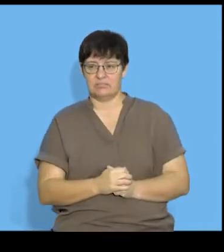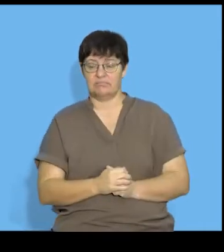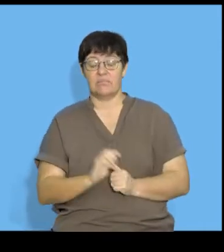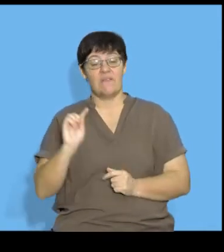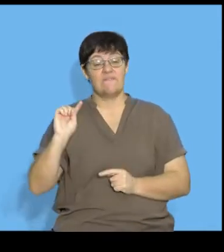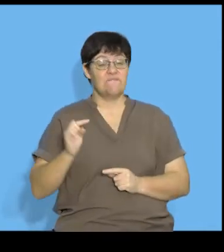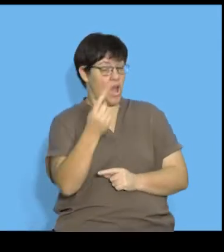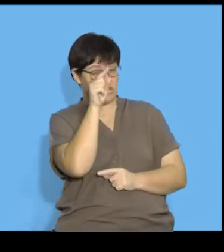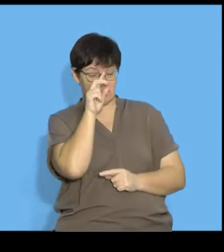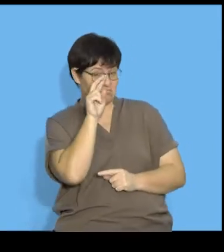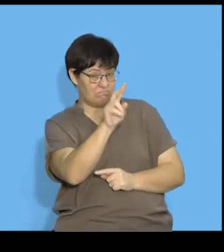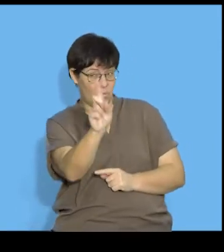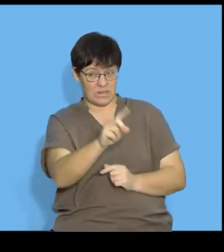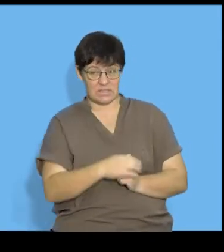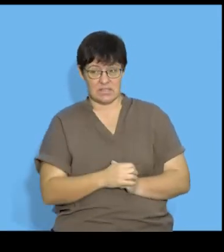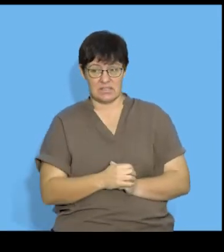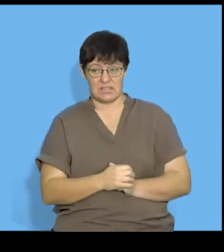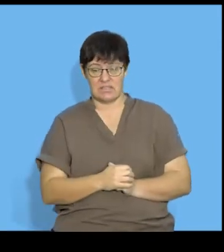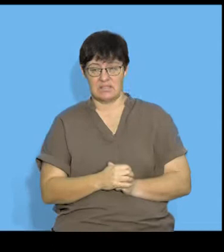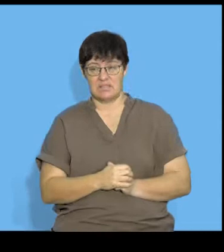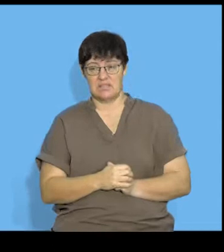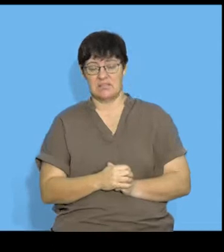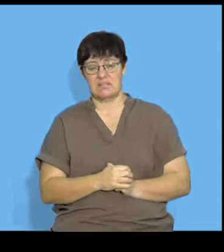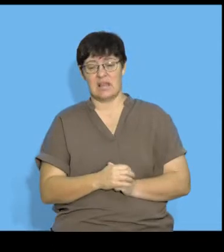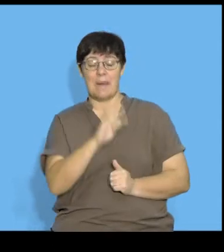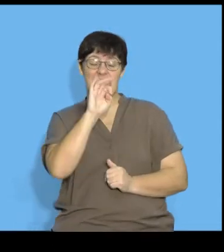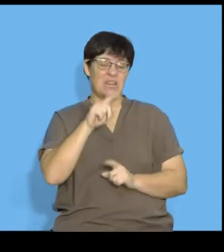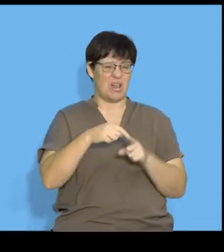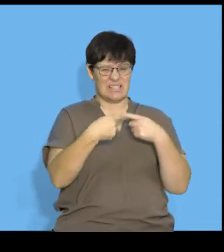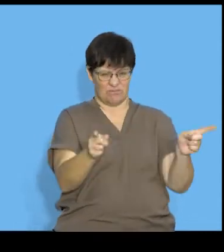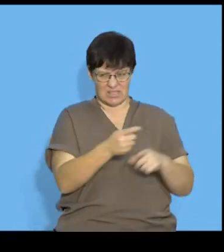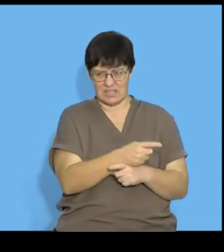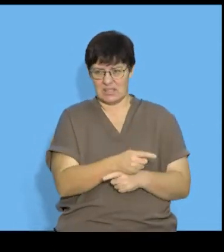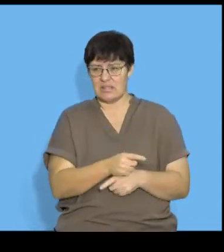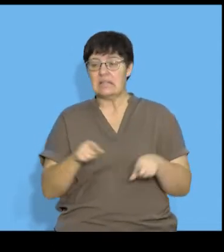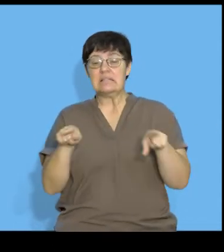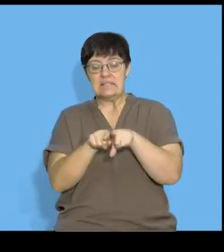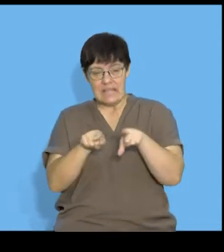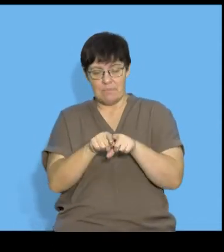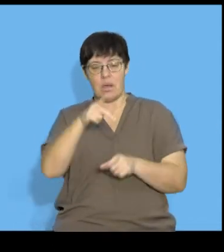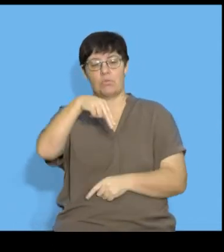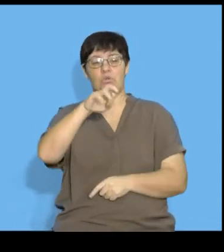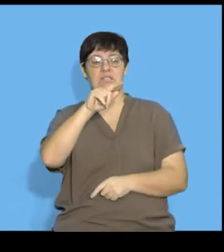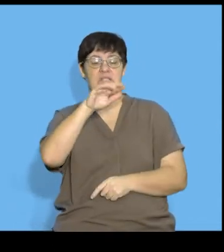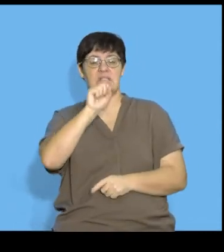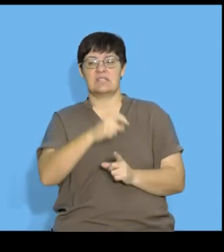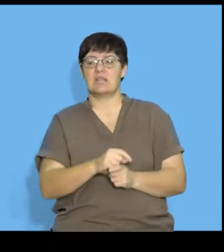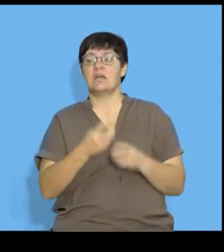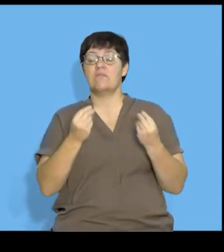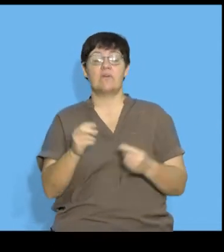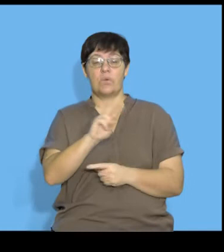first thing we need to look at, unlike bacteria, they're the same as protists. Fungi